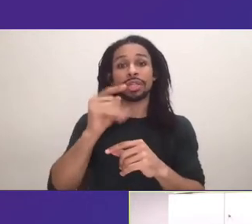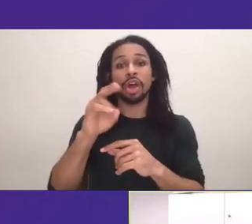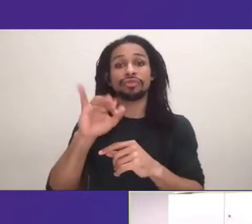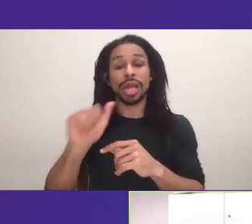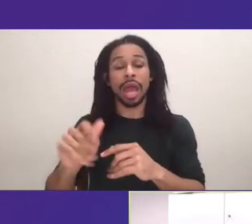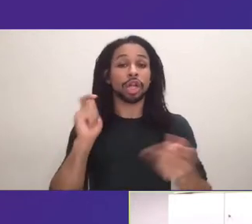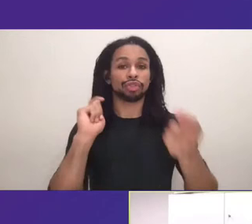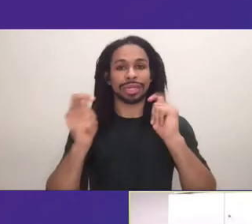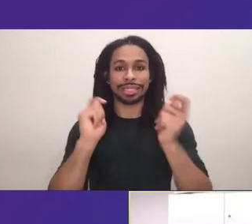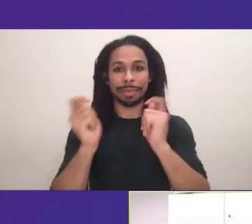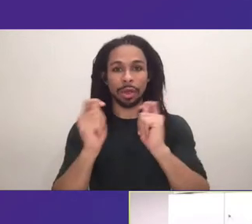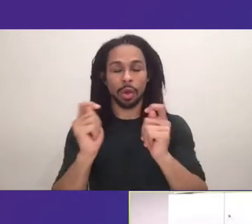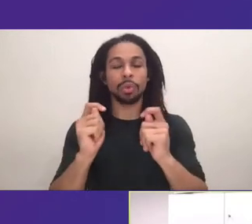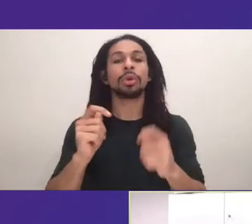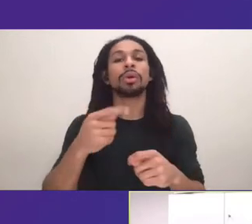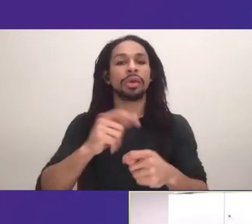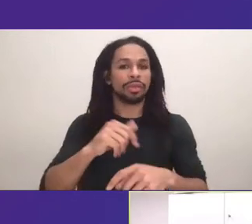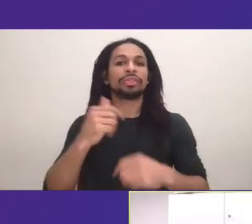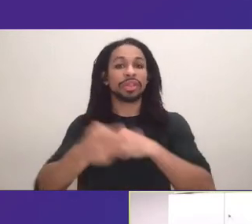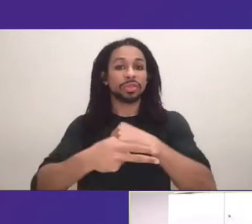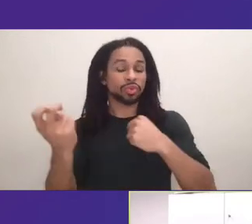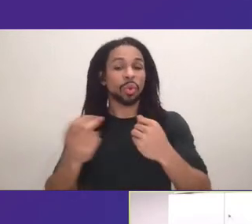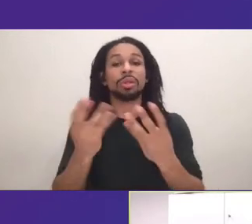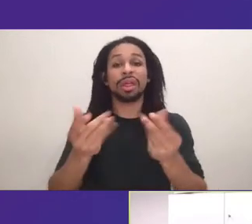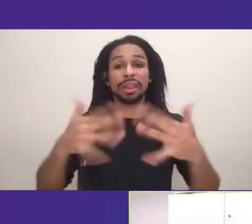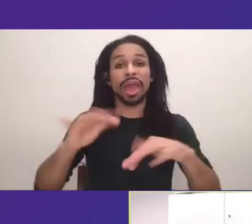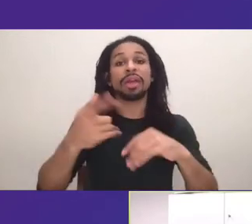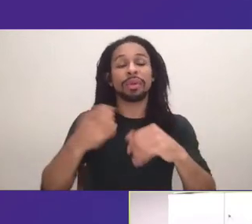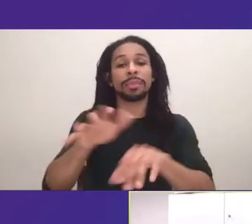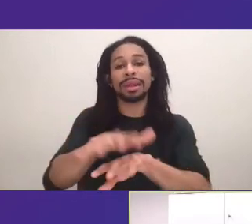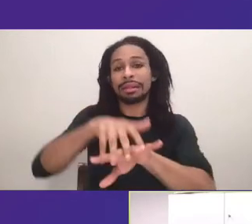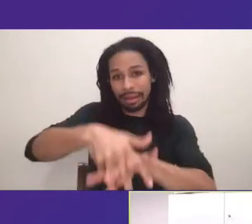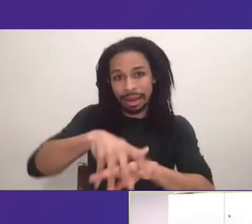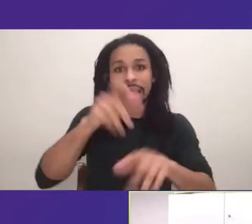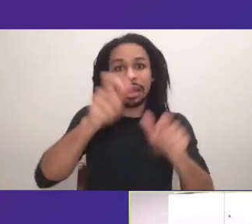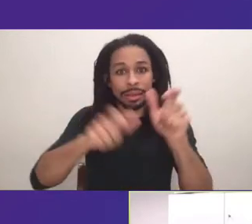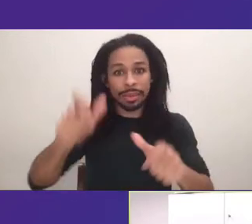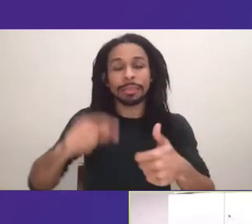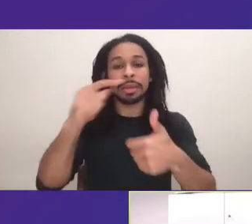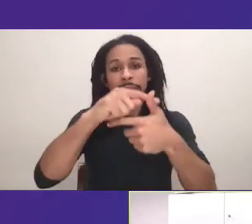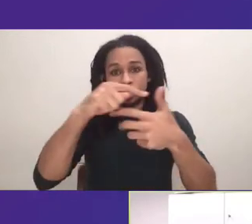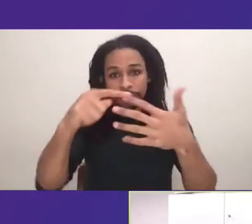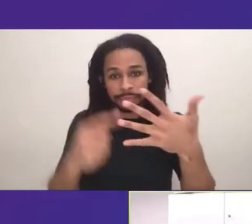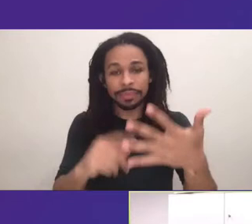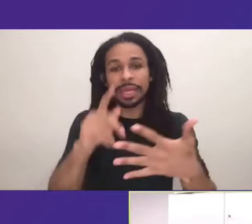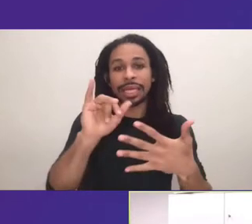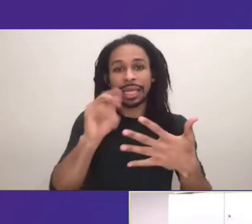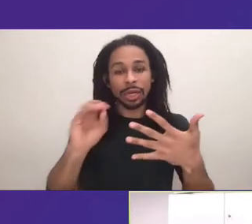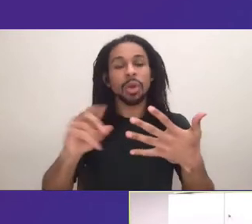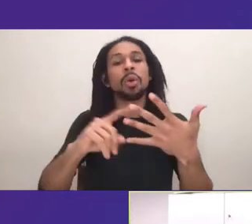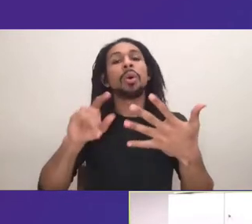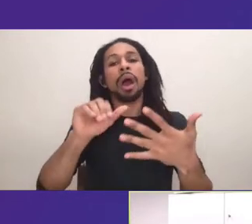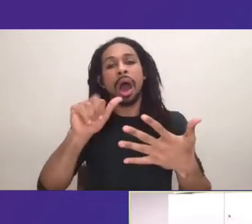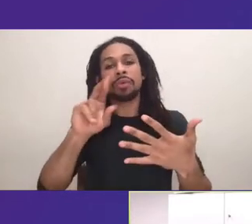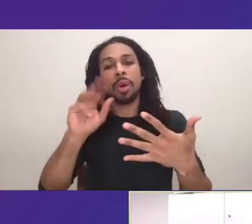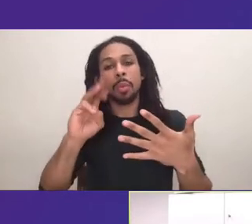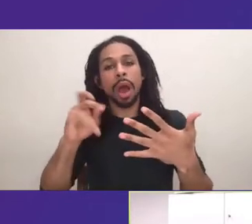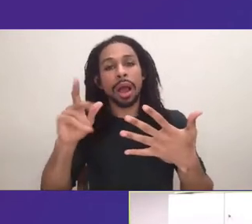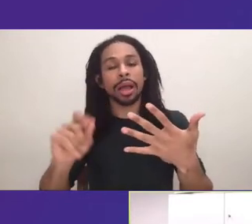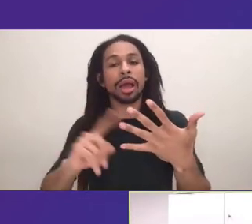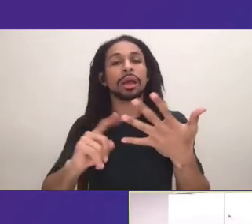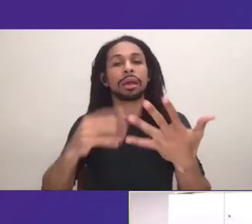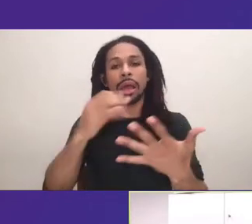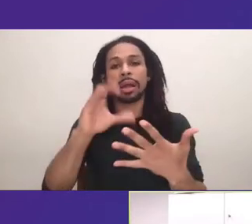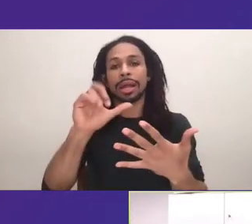the unceded territory of the Kalina, Warajo, Kalipuna, Nipuyo, Taino, Arawaka people, and the Carib